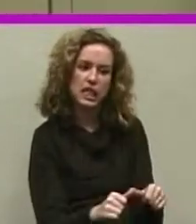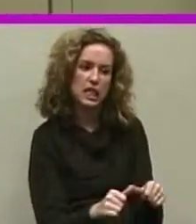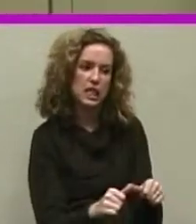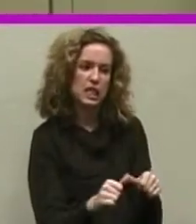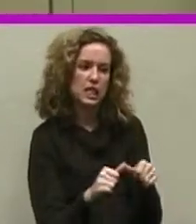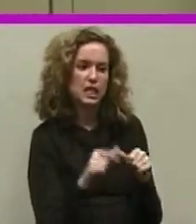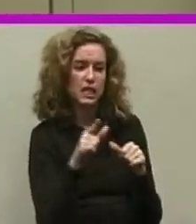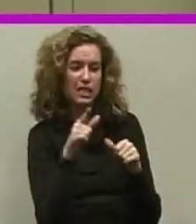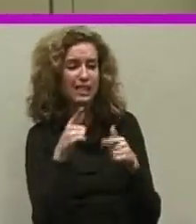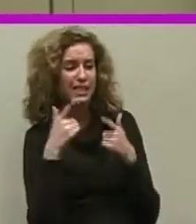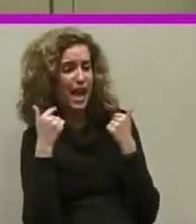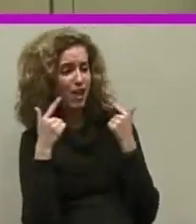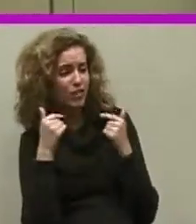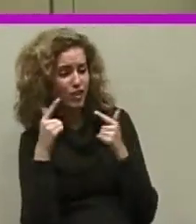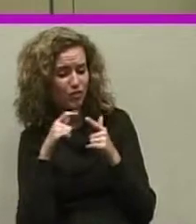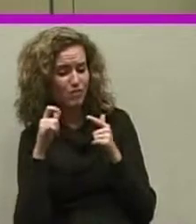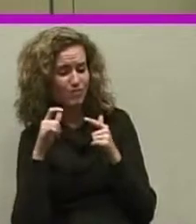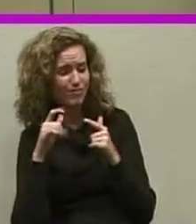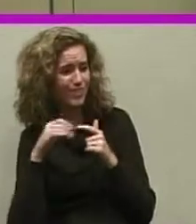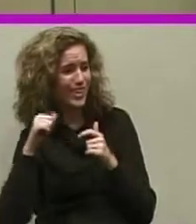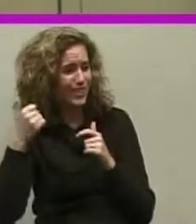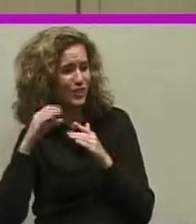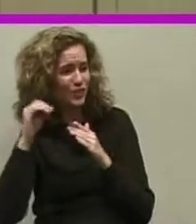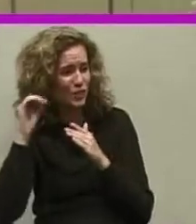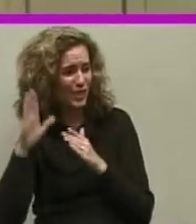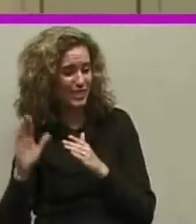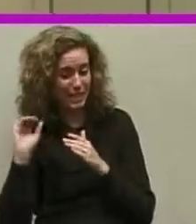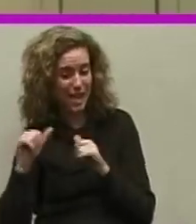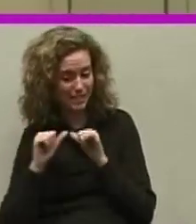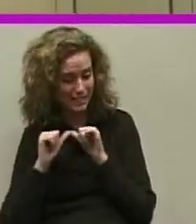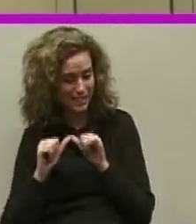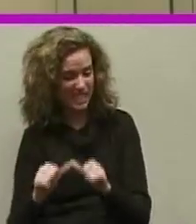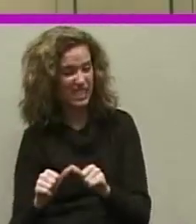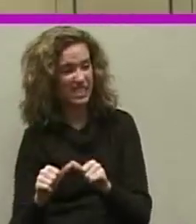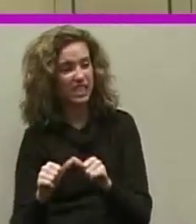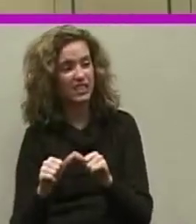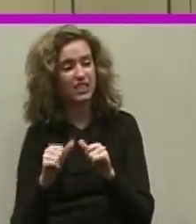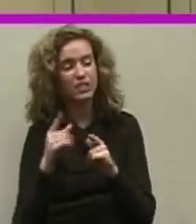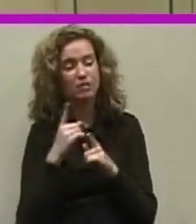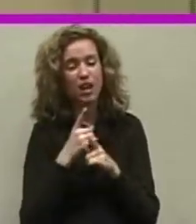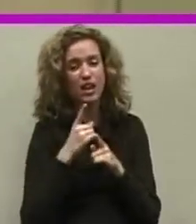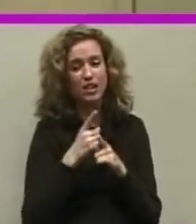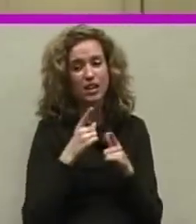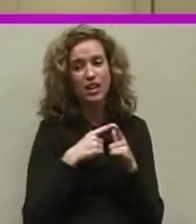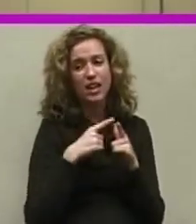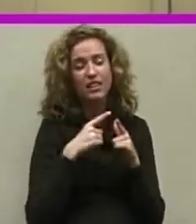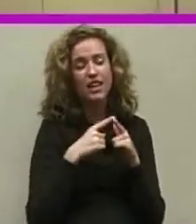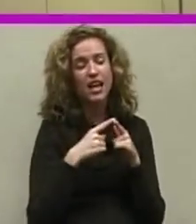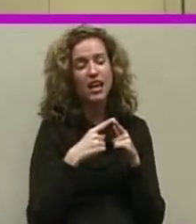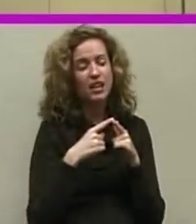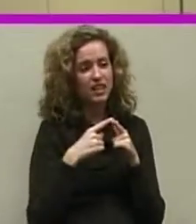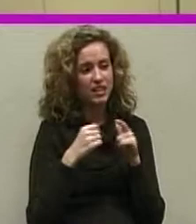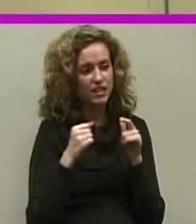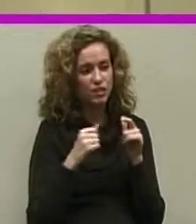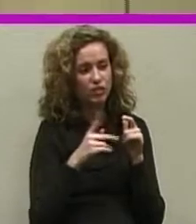Laughter from the kids. Laughter from the kids. All right. Now, just on, and then we've got a couple of